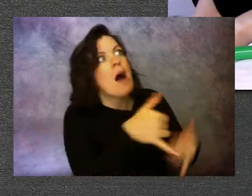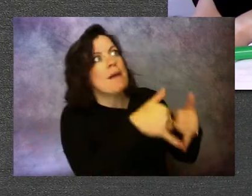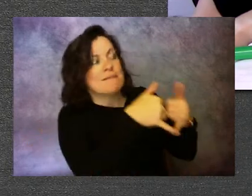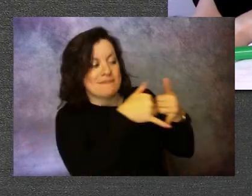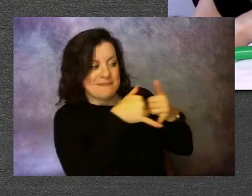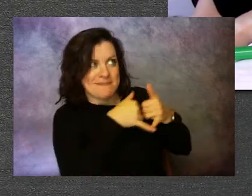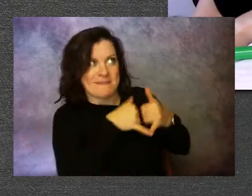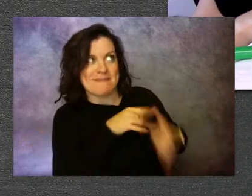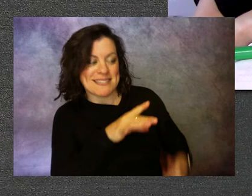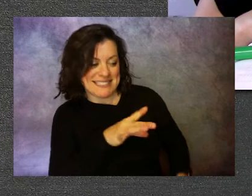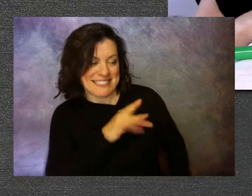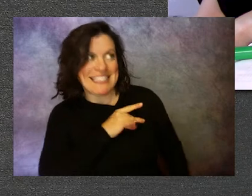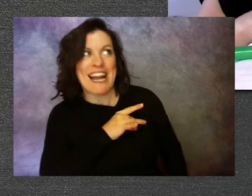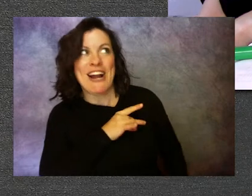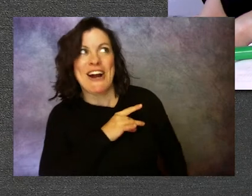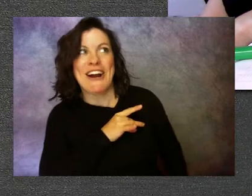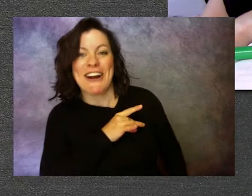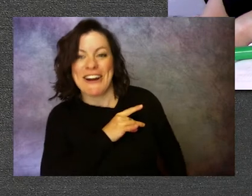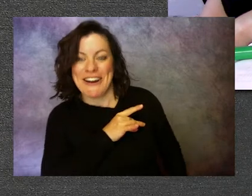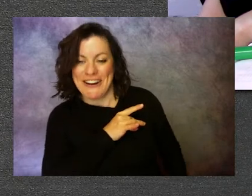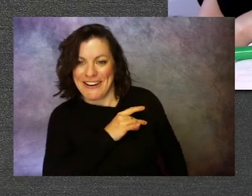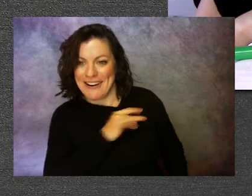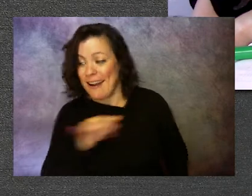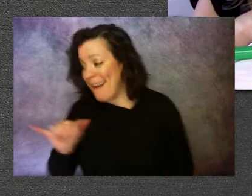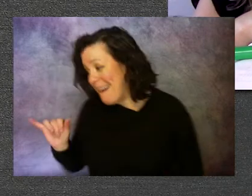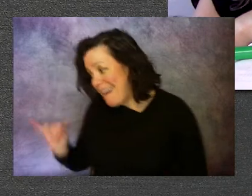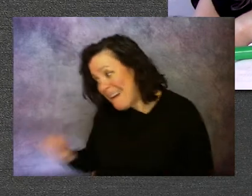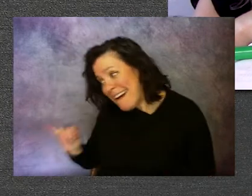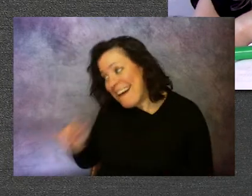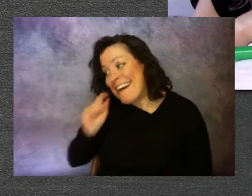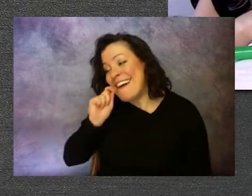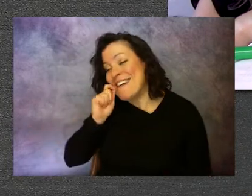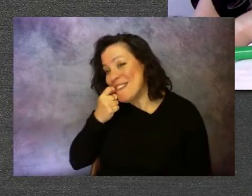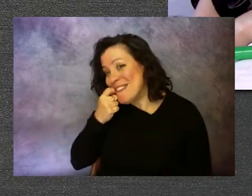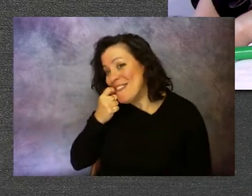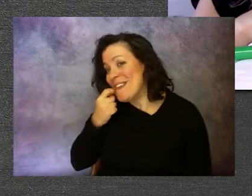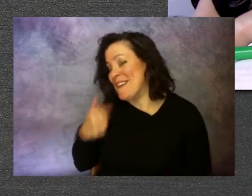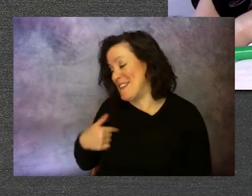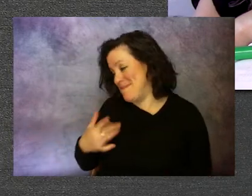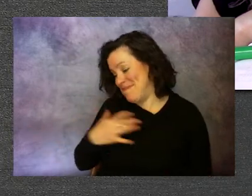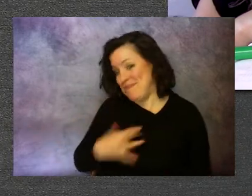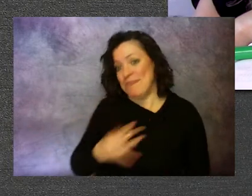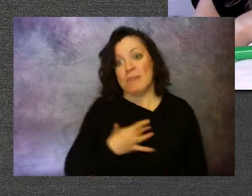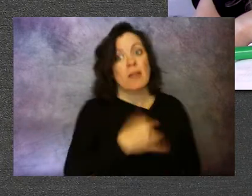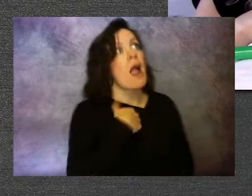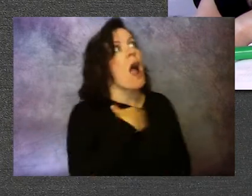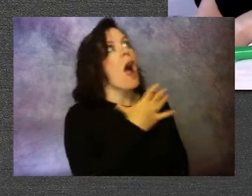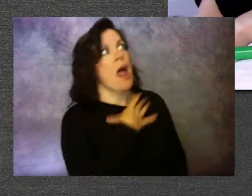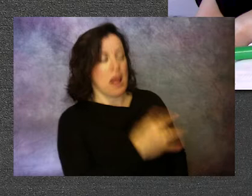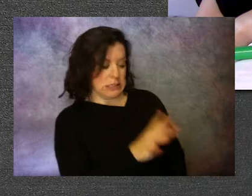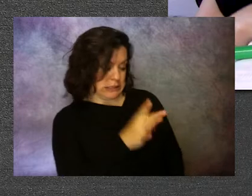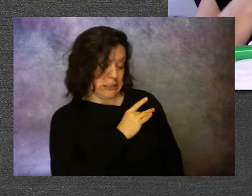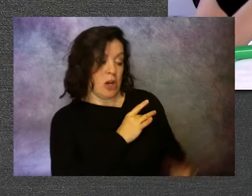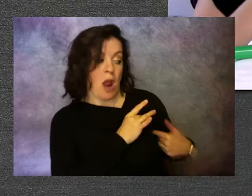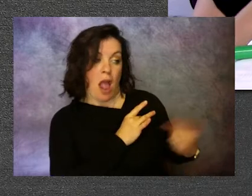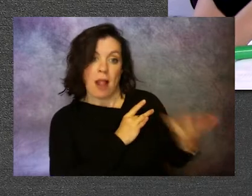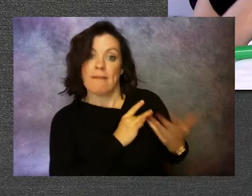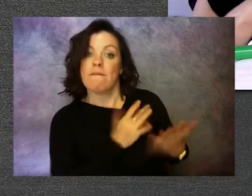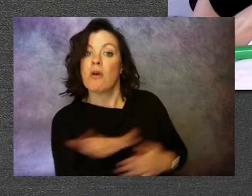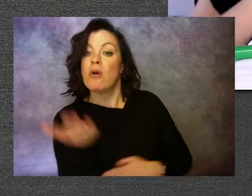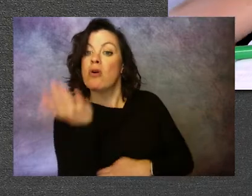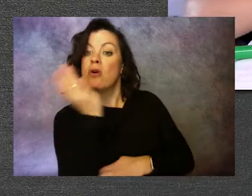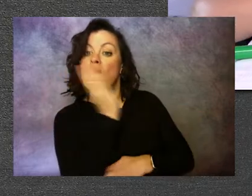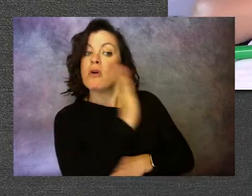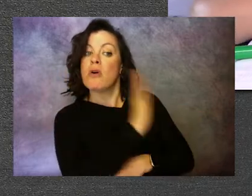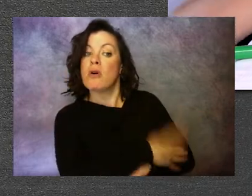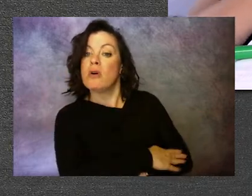A sticker. Oh, that's a good prize. Yeah, I wore it all day. You wore it